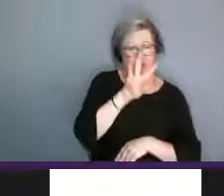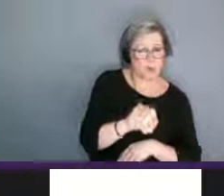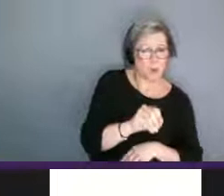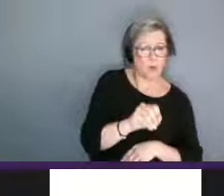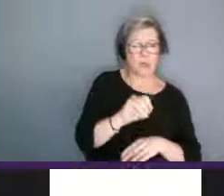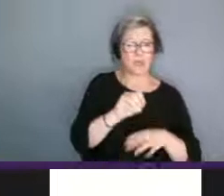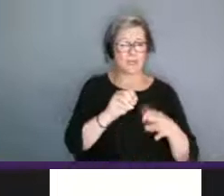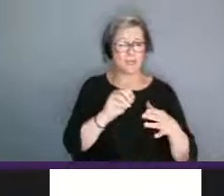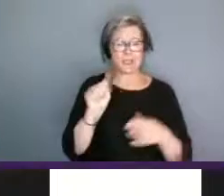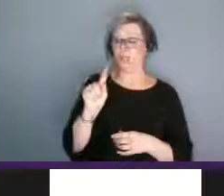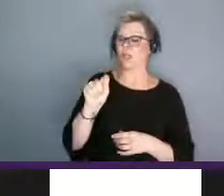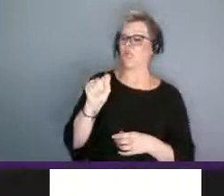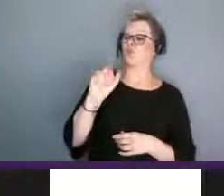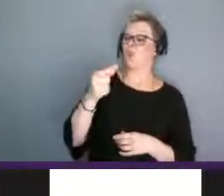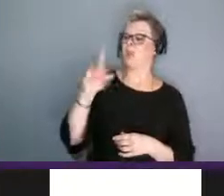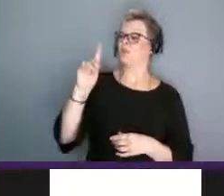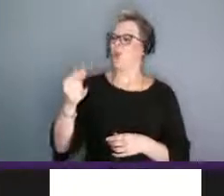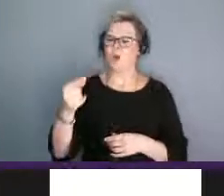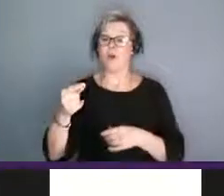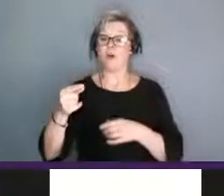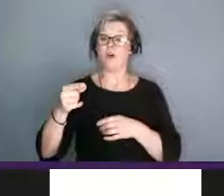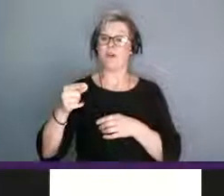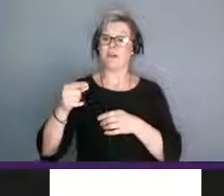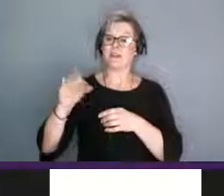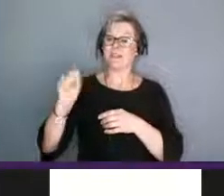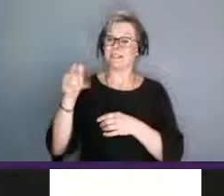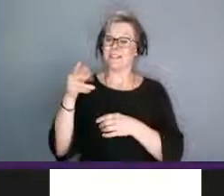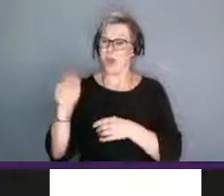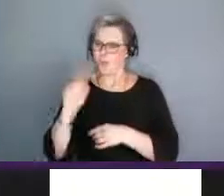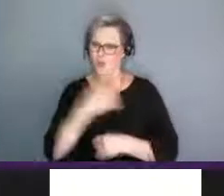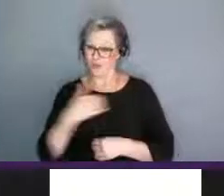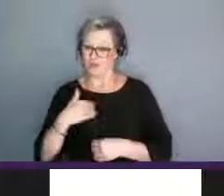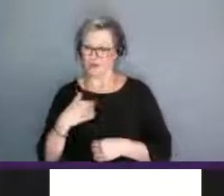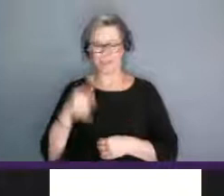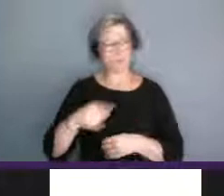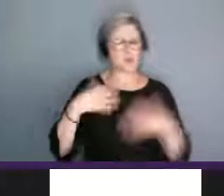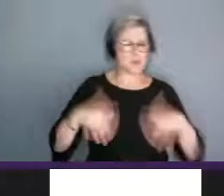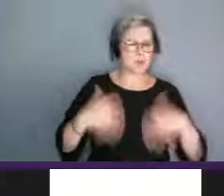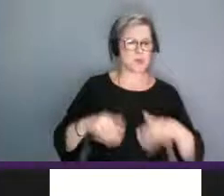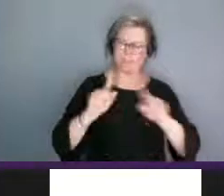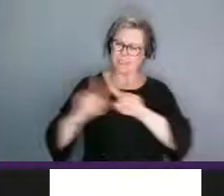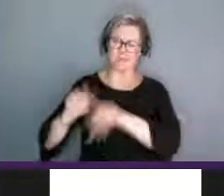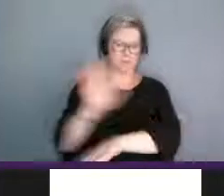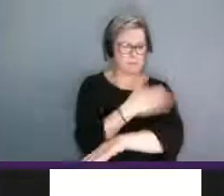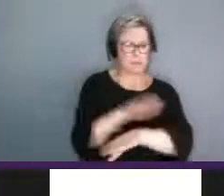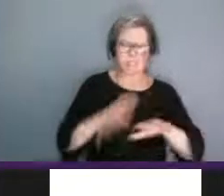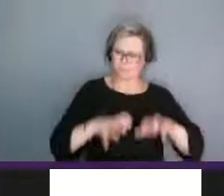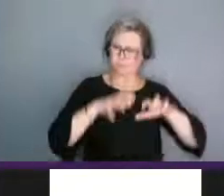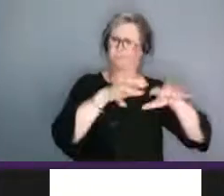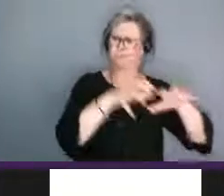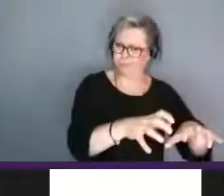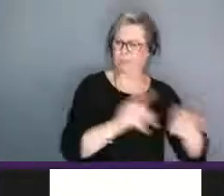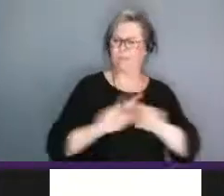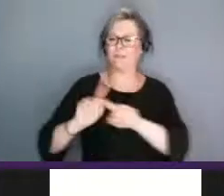stray dogs salons in Toronto and Owen Sound, exuberant thematical cabarets that bring together